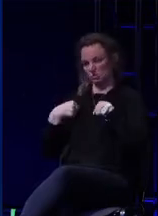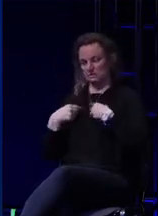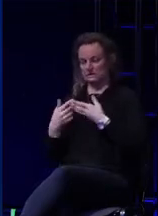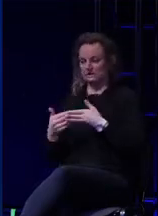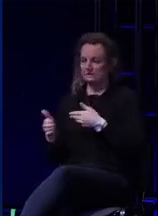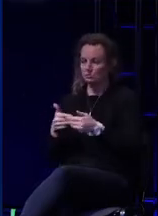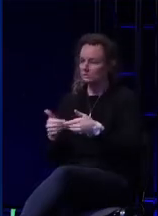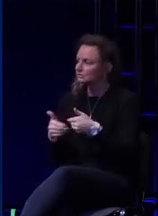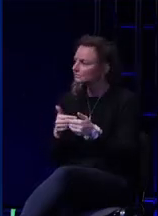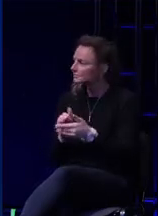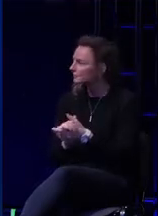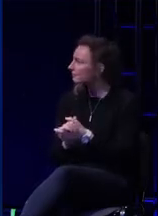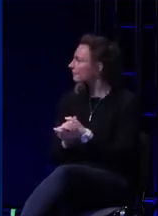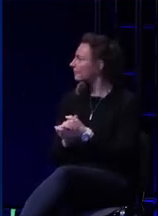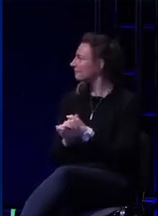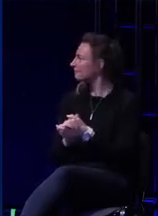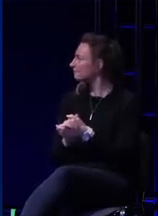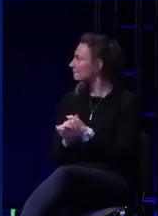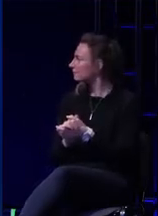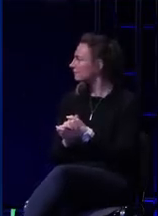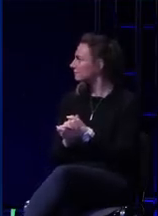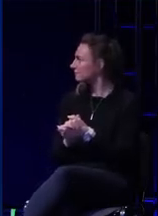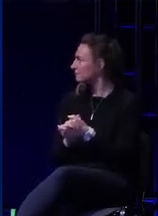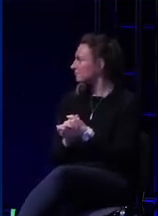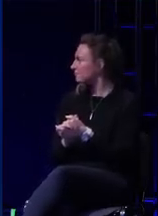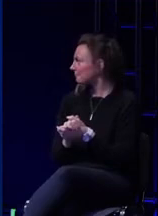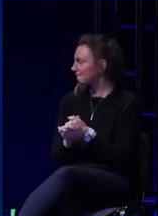boring. Sorry, Cook.